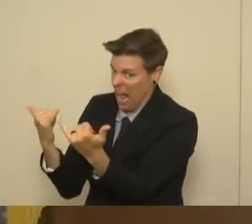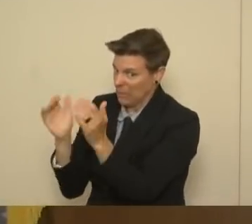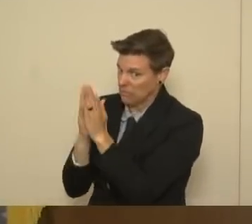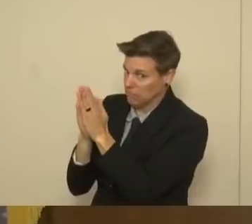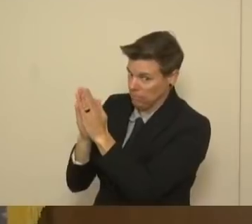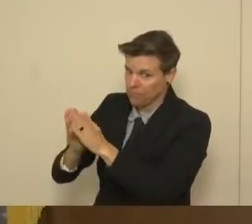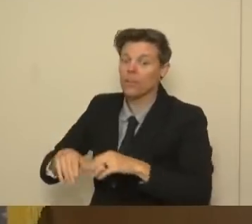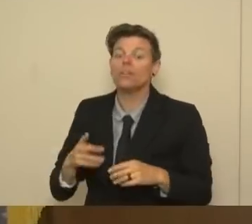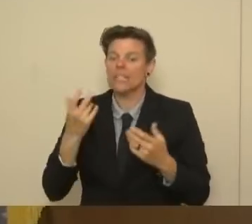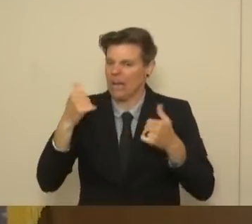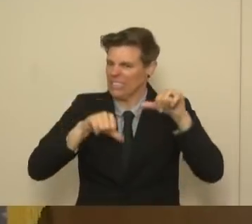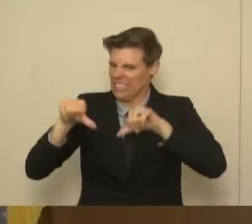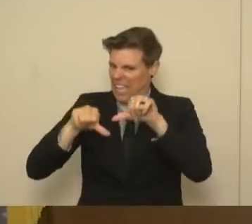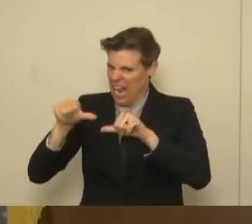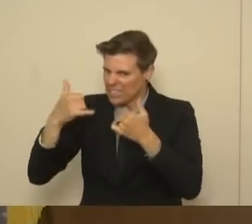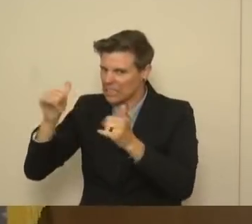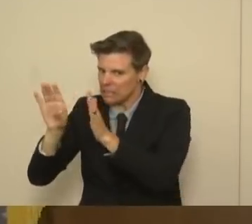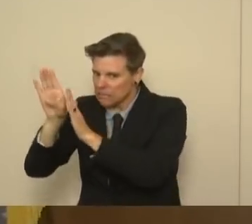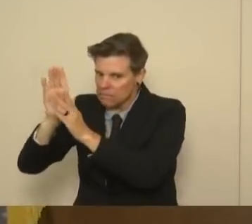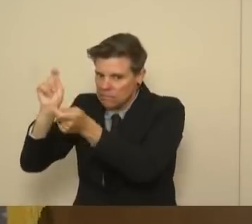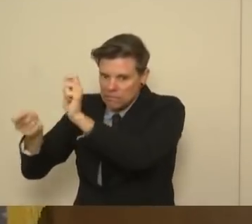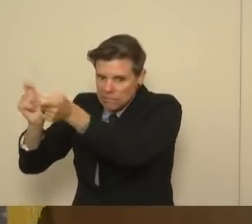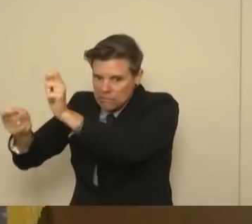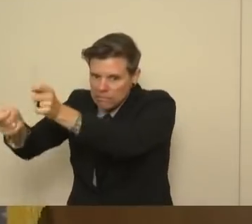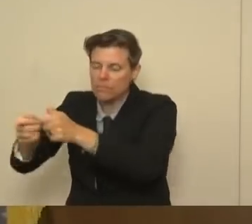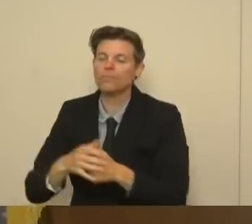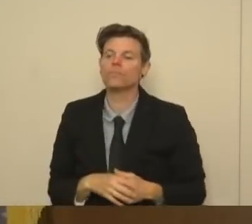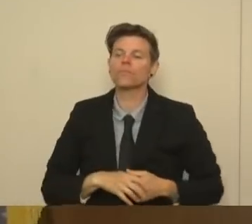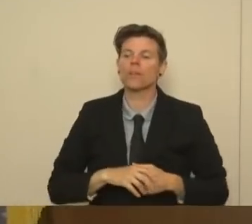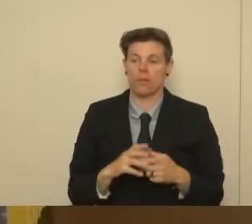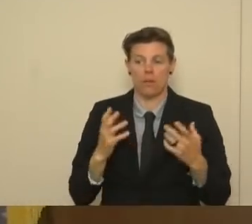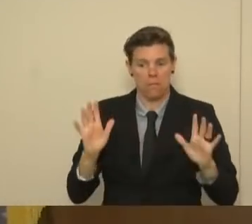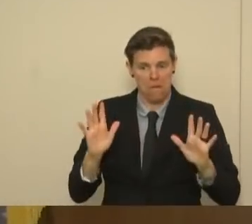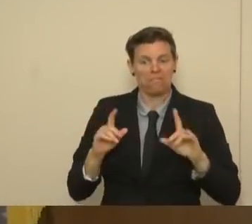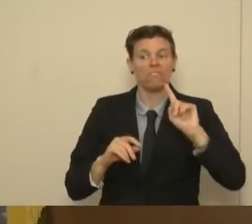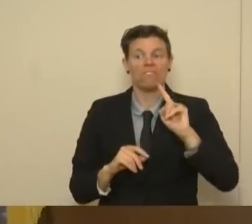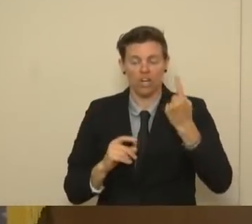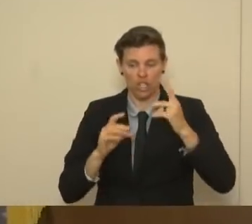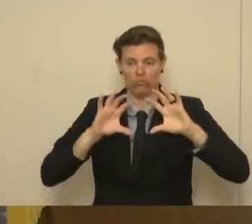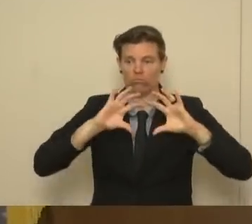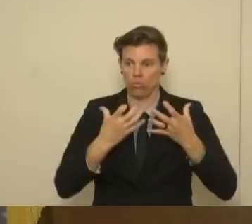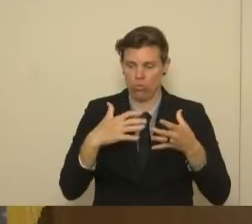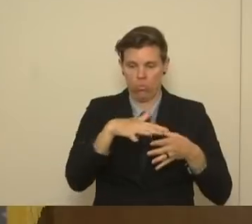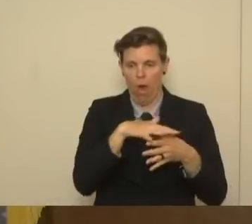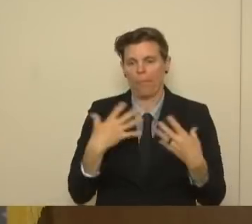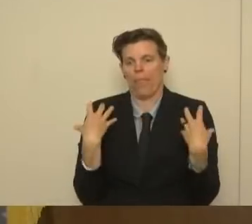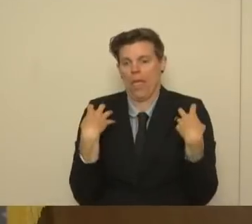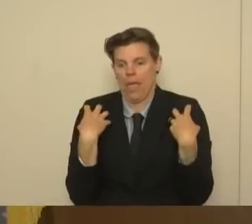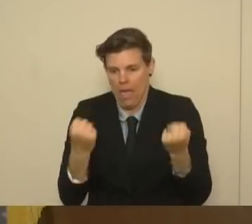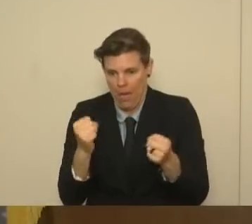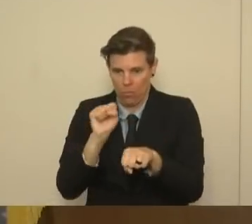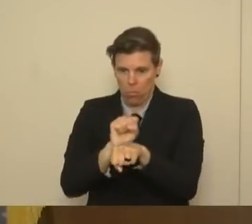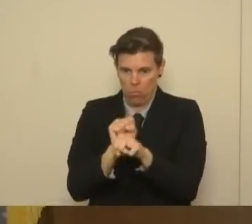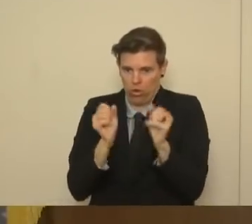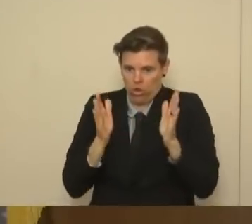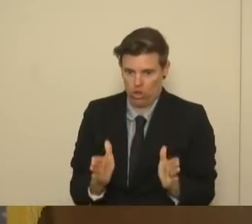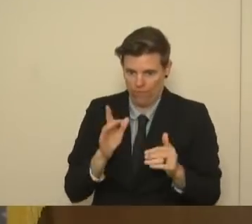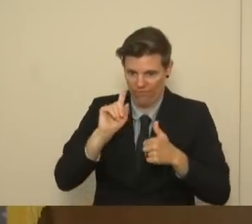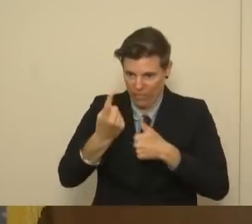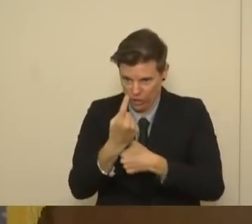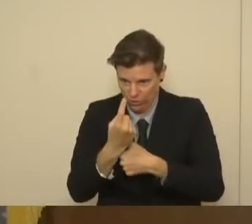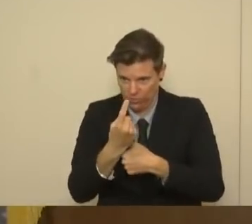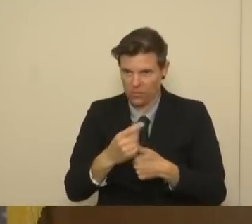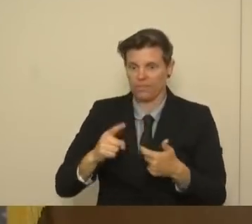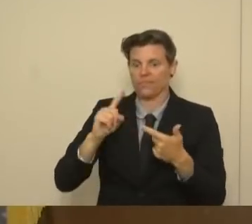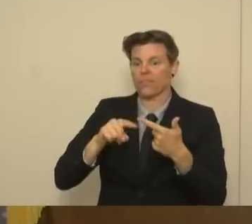their studies. You go to healthcare workers. You go to nursing home residents or high-risk populations. You